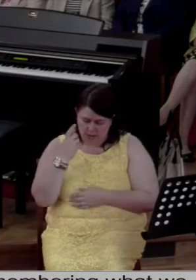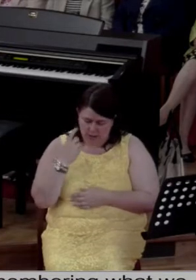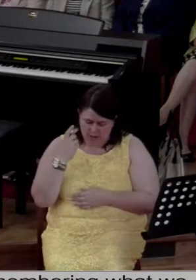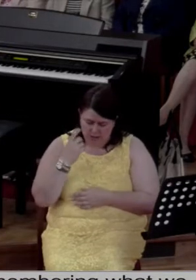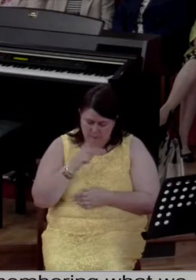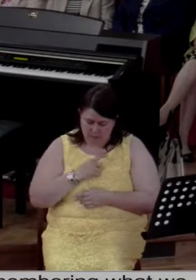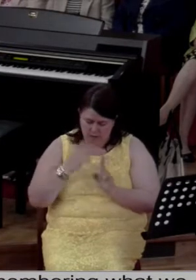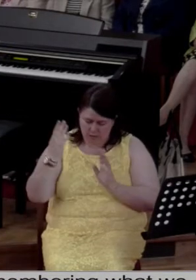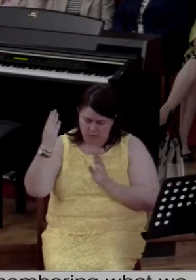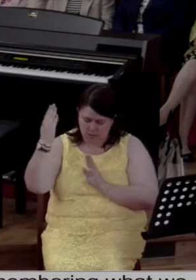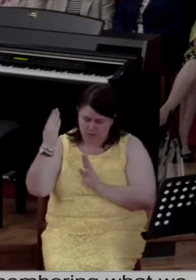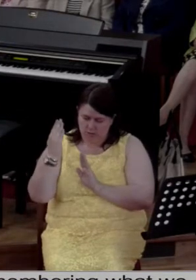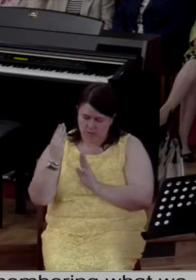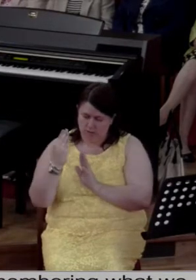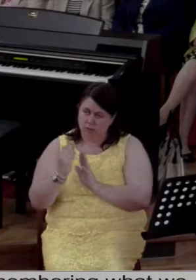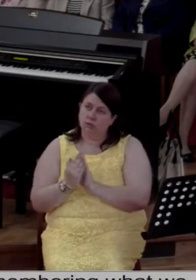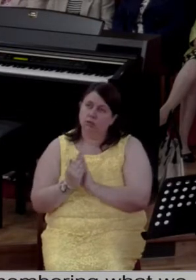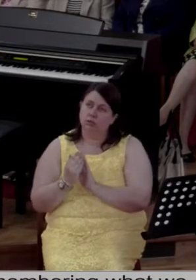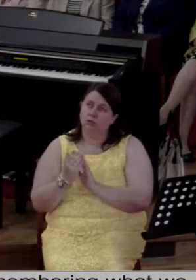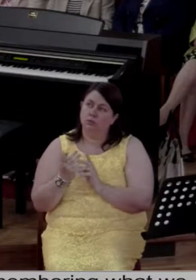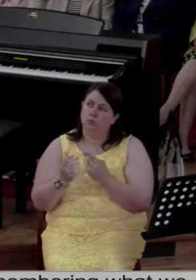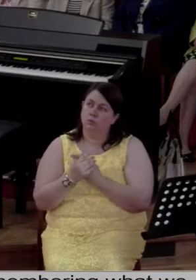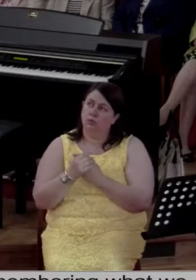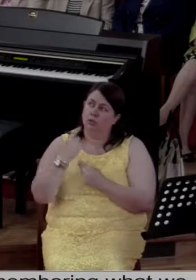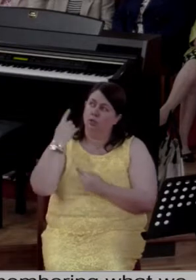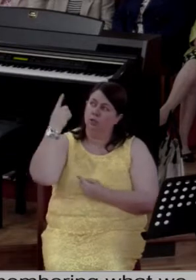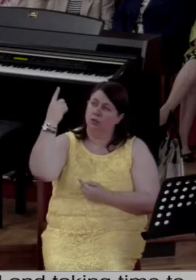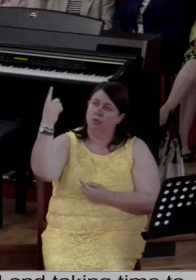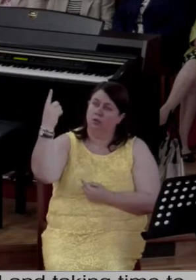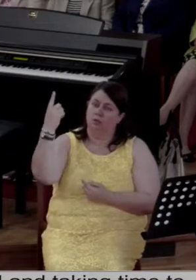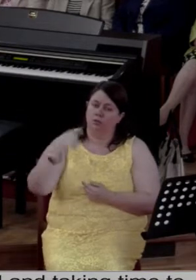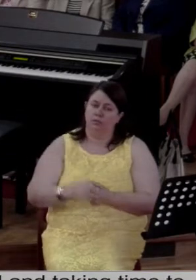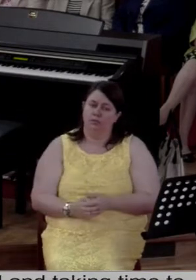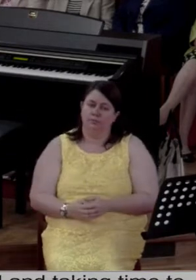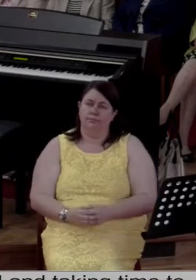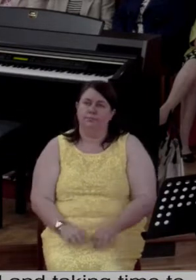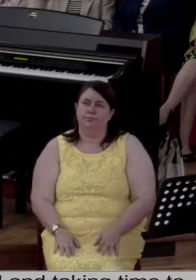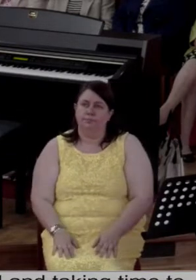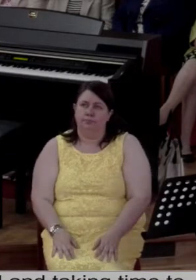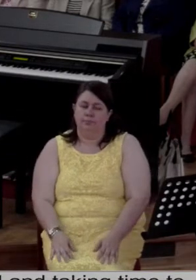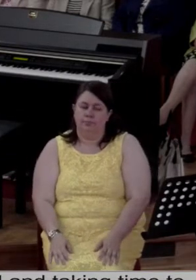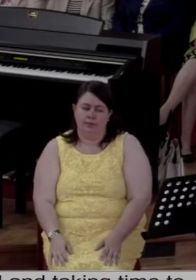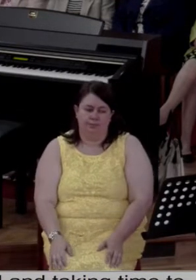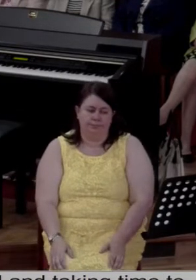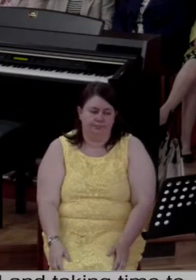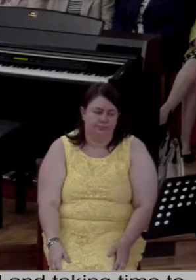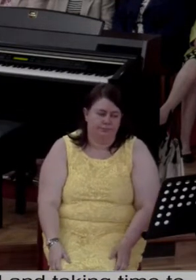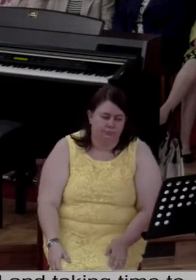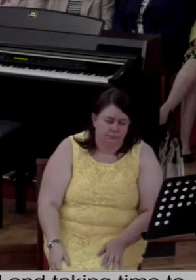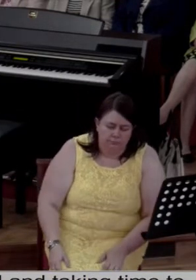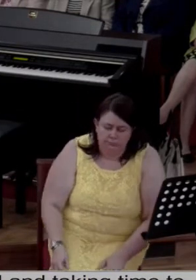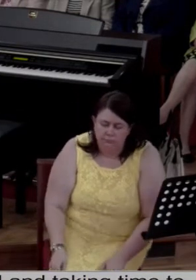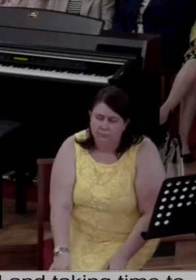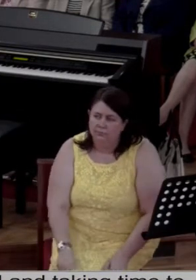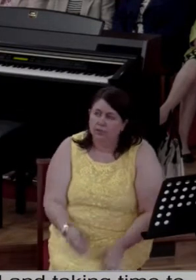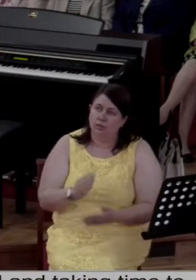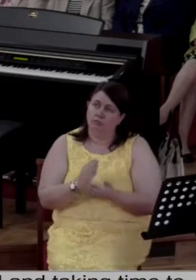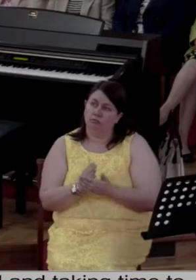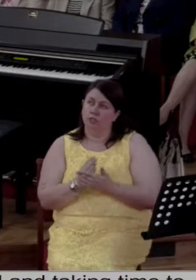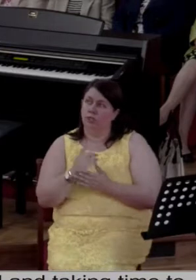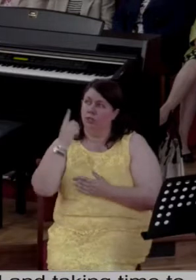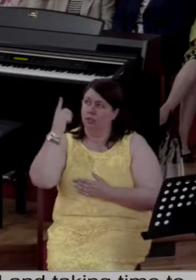very presence of Almighty God sharing in that prayer, that He is interested in